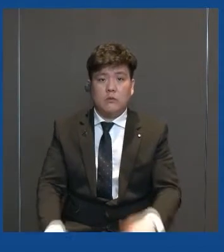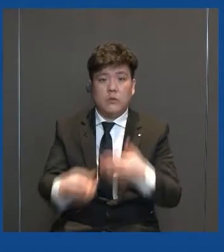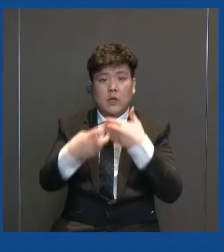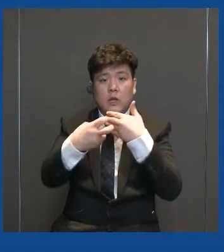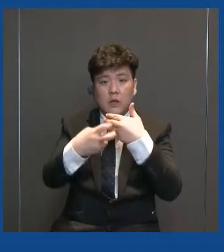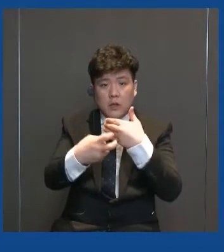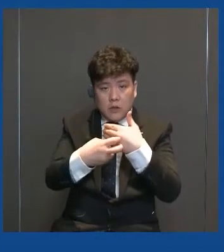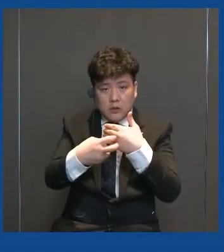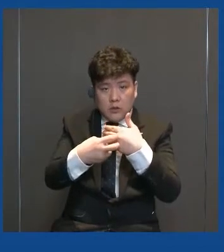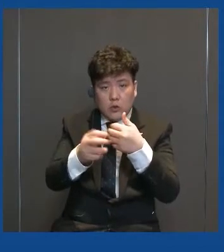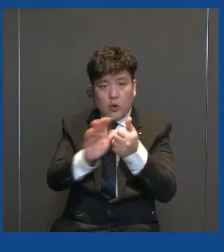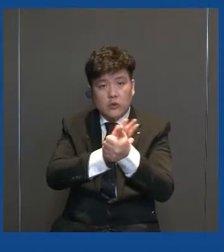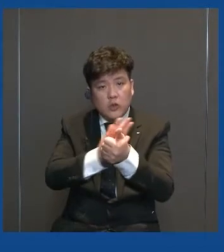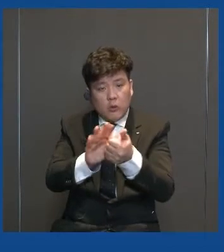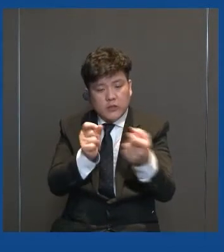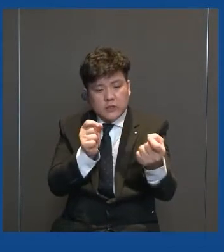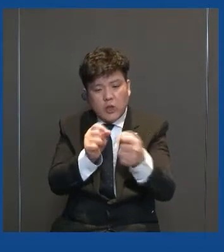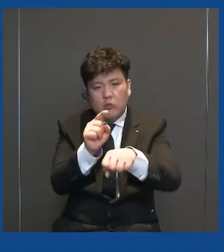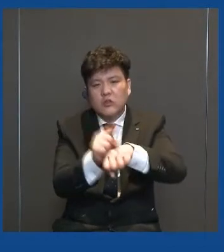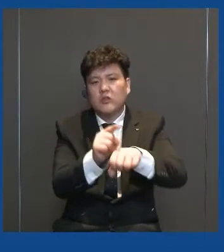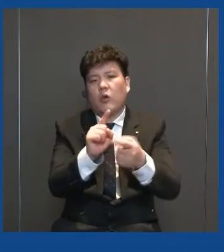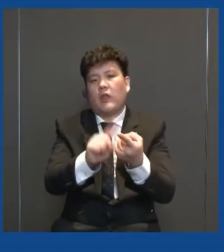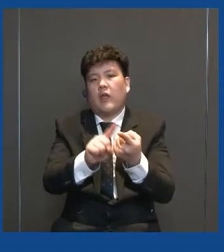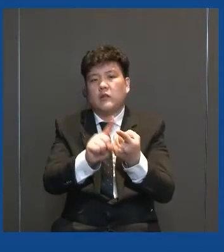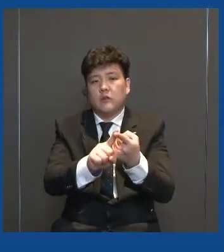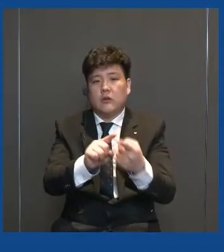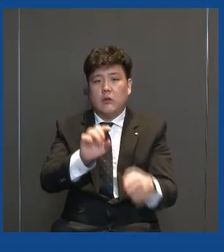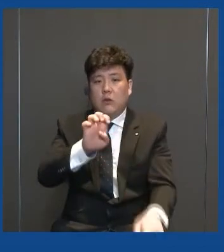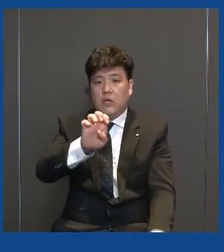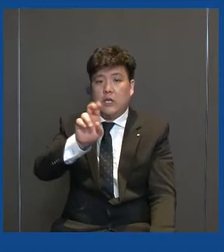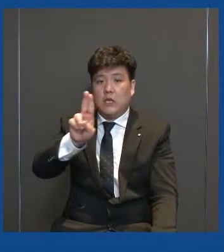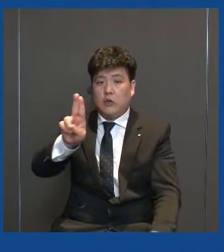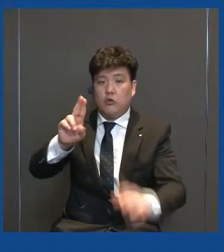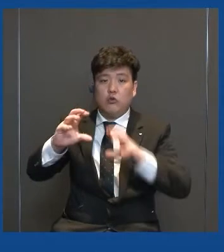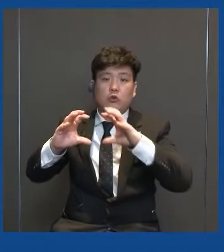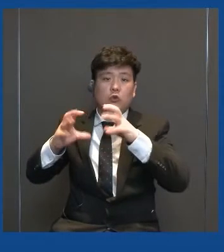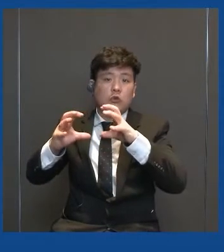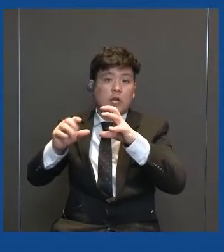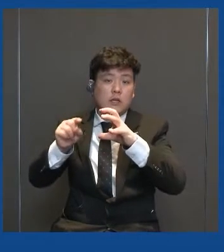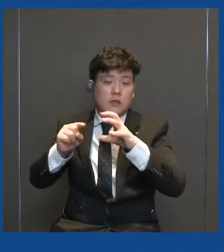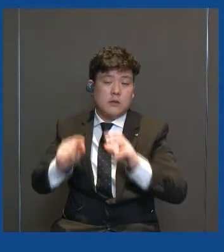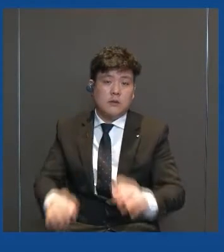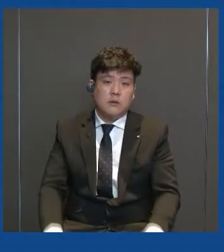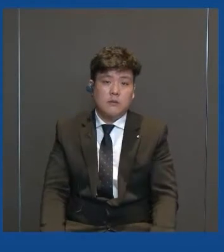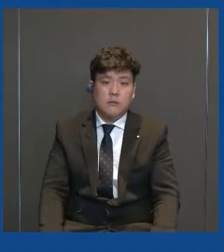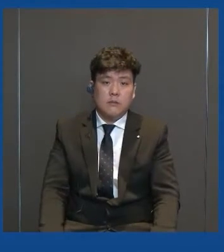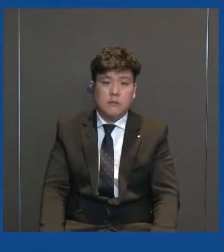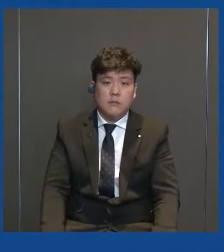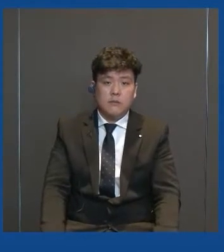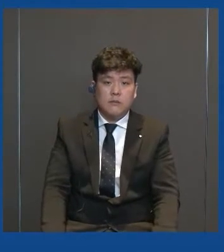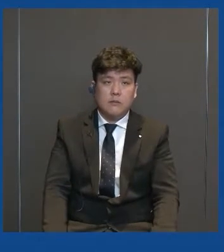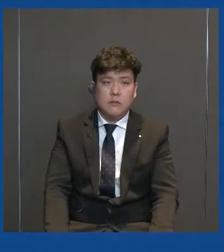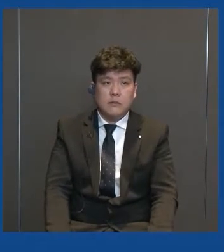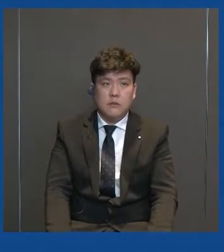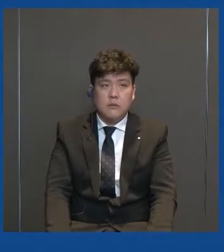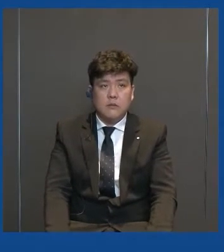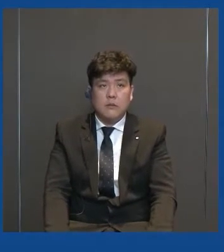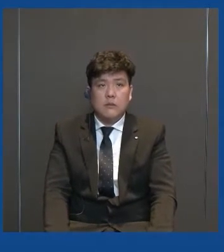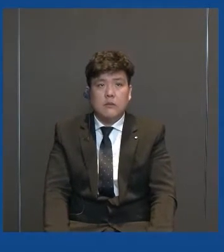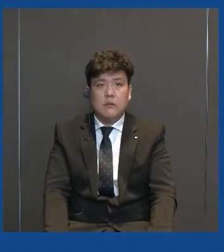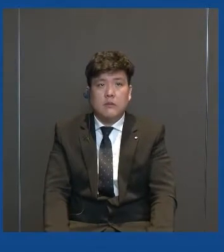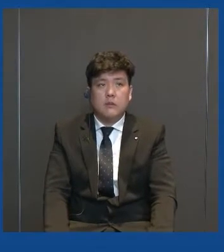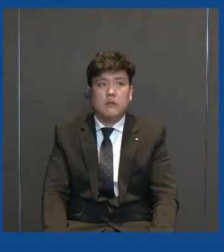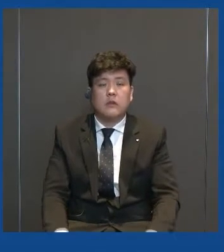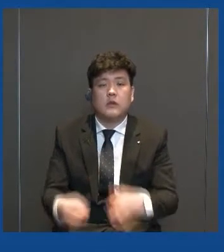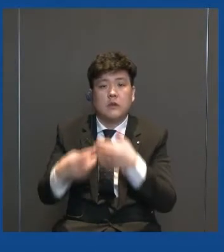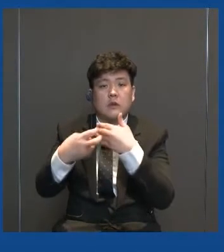So EU countries have faced the challenge of ensuring continued access to healthcare services and